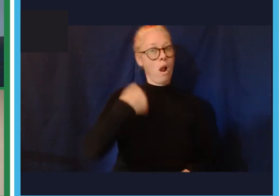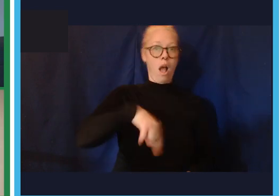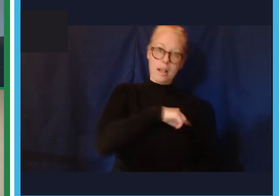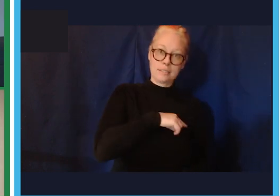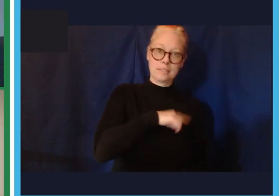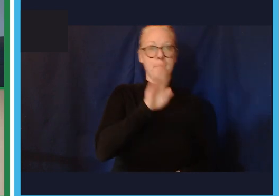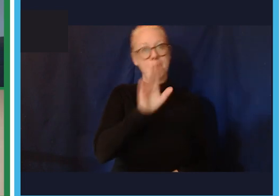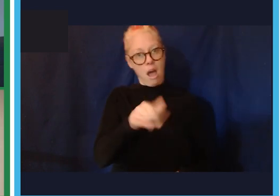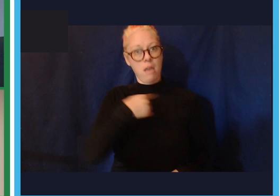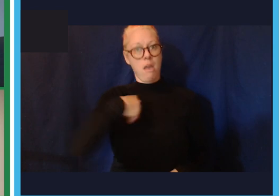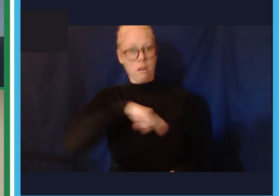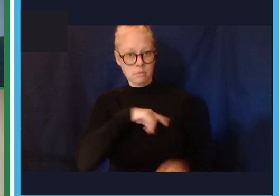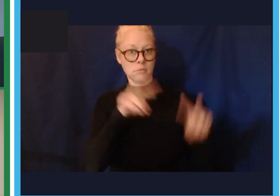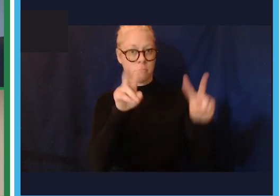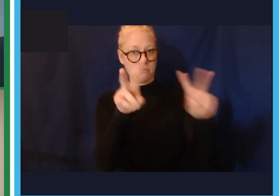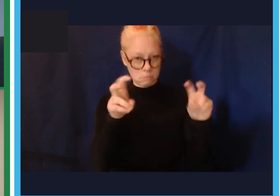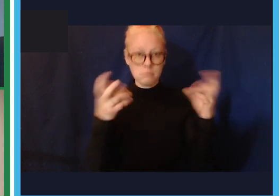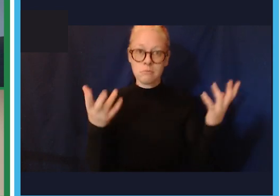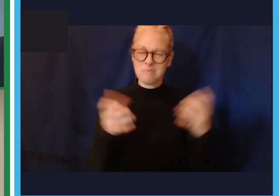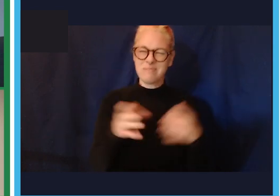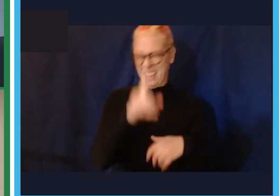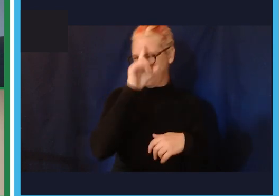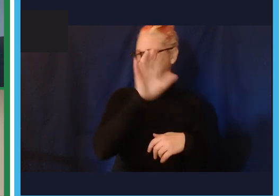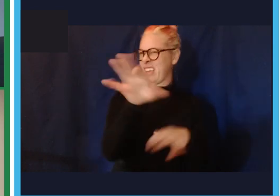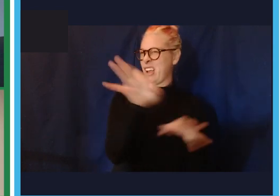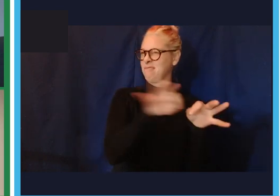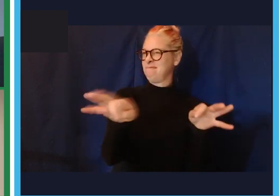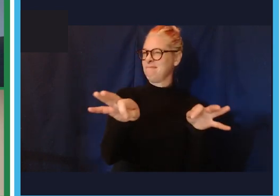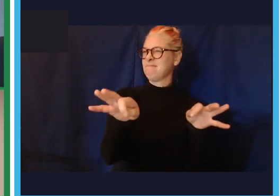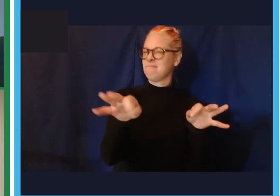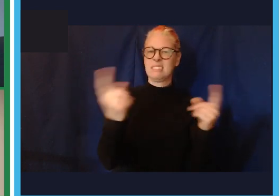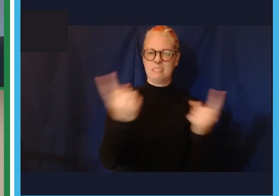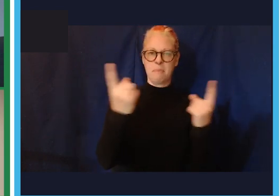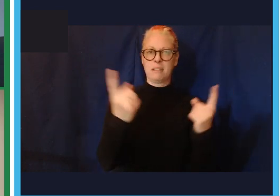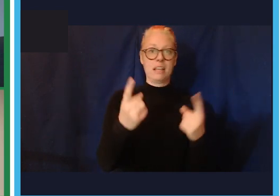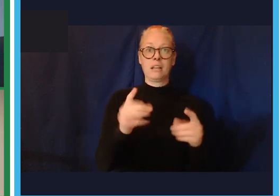And I really respect that approach as well, that mantra. So,